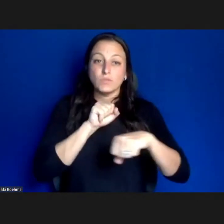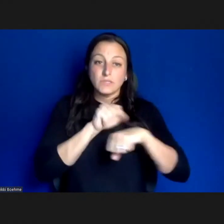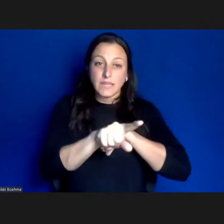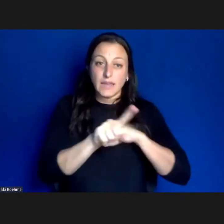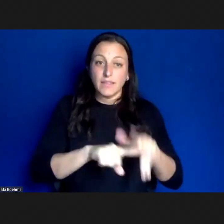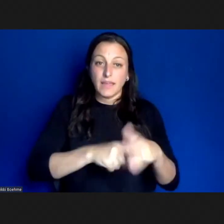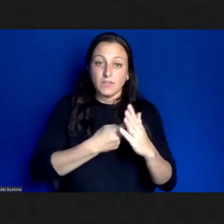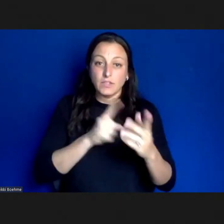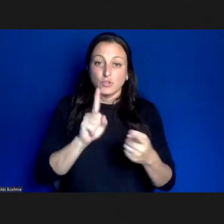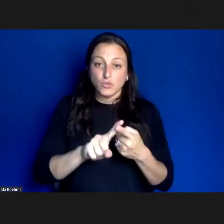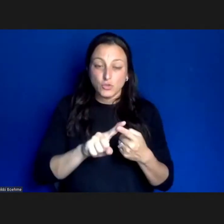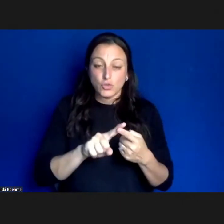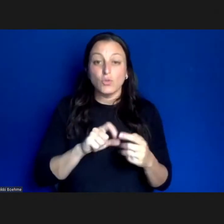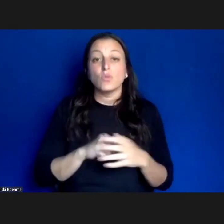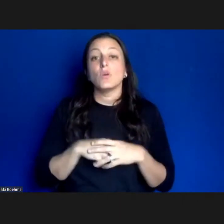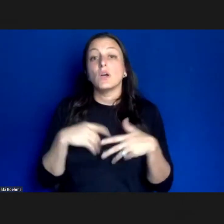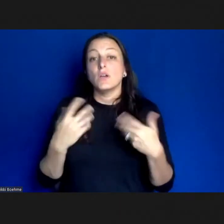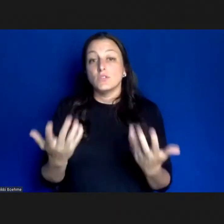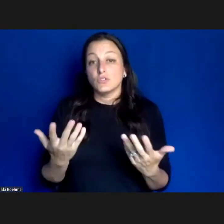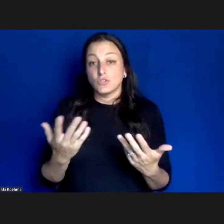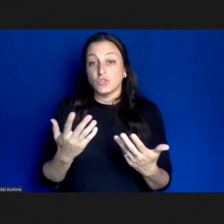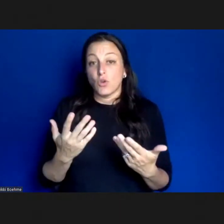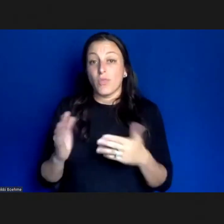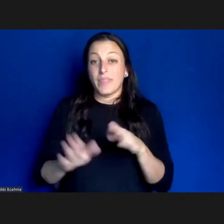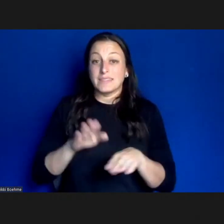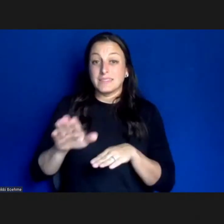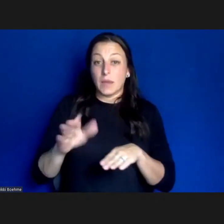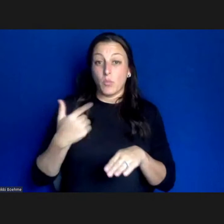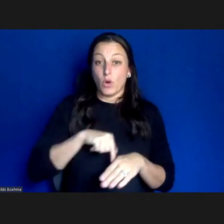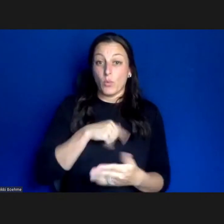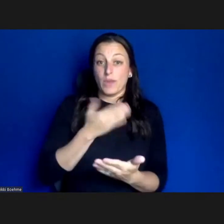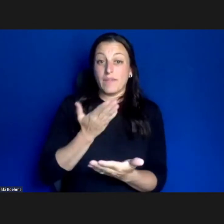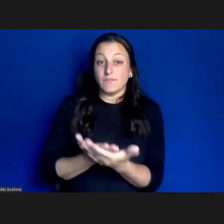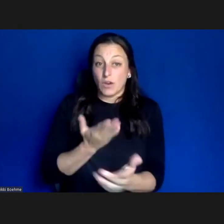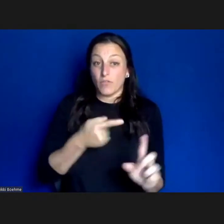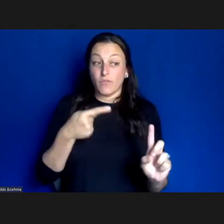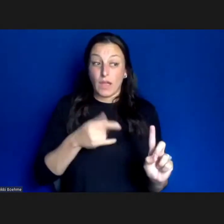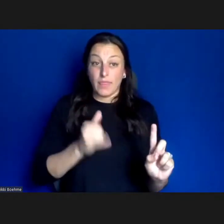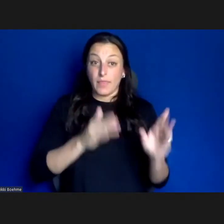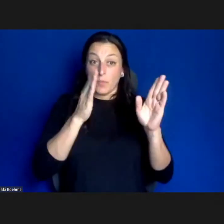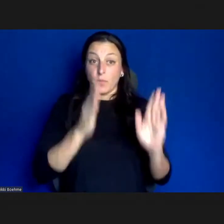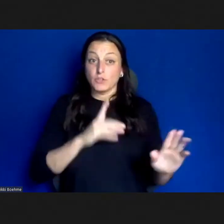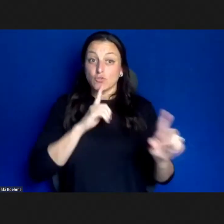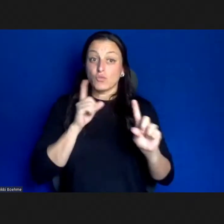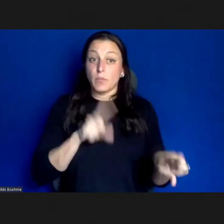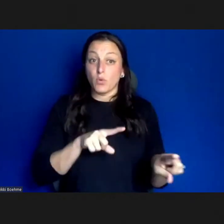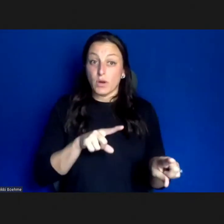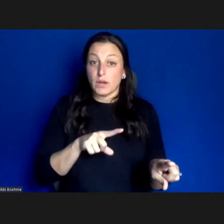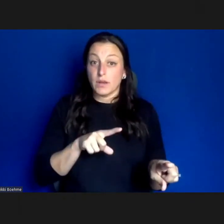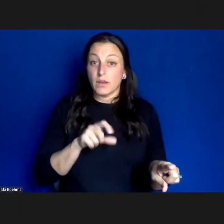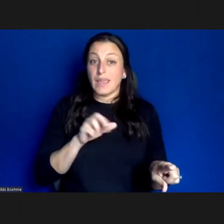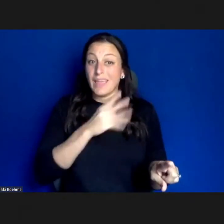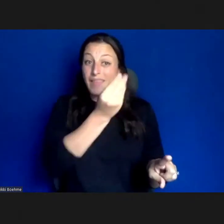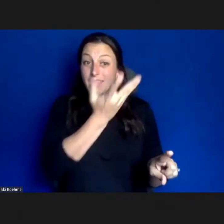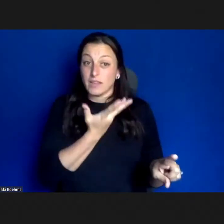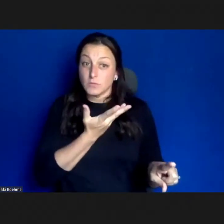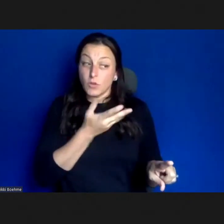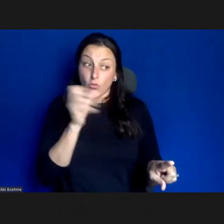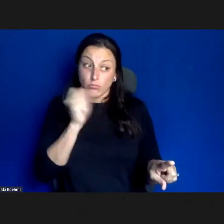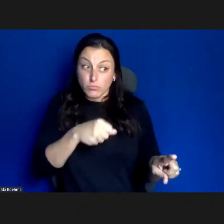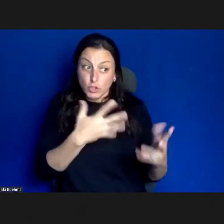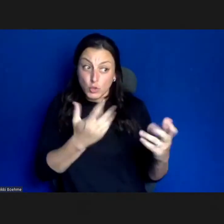to. And so the step where we verify that the person reporting or letting us know that they want to